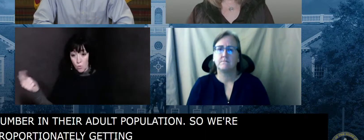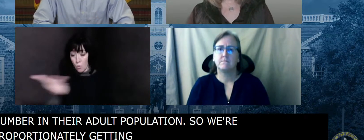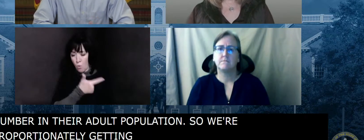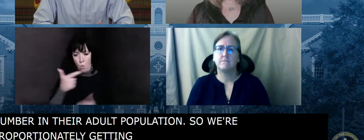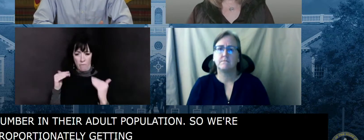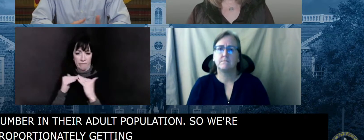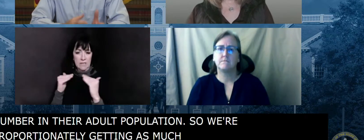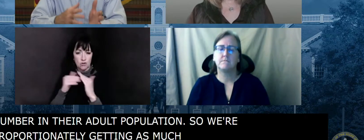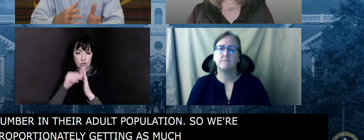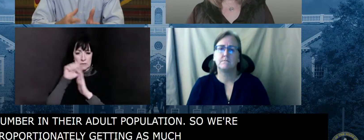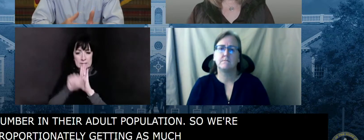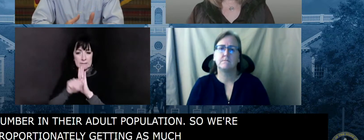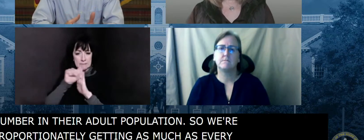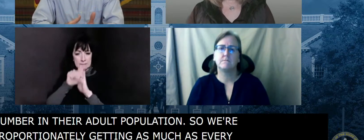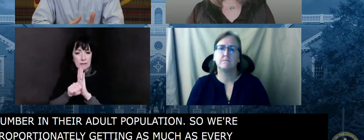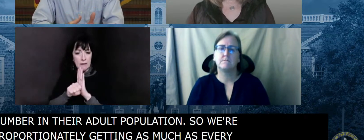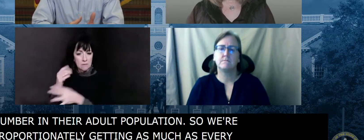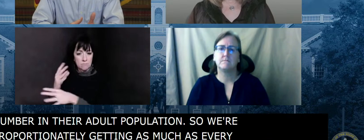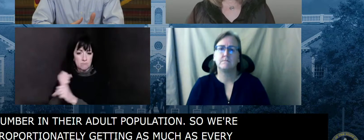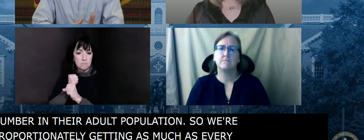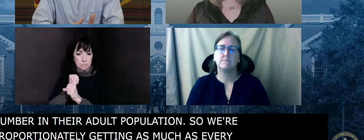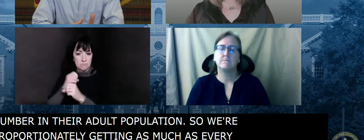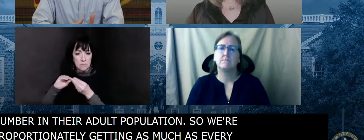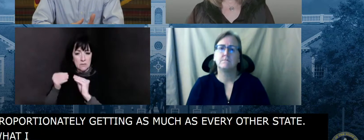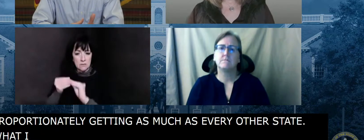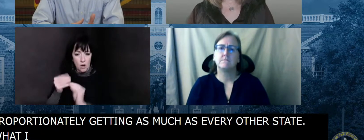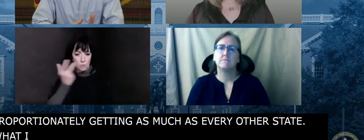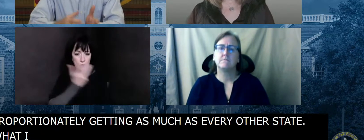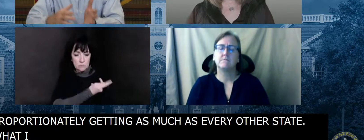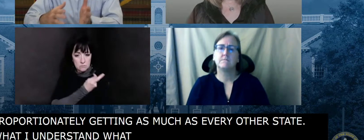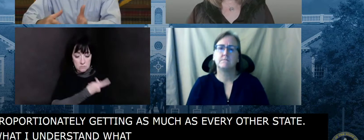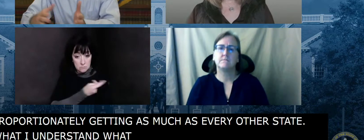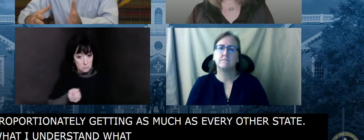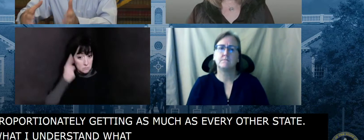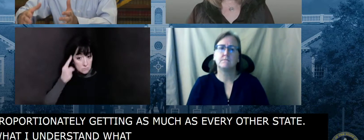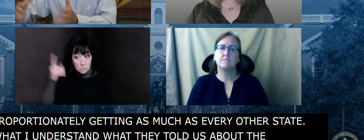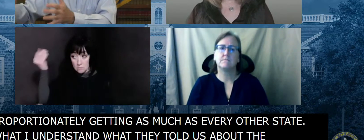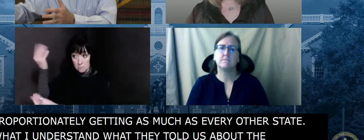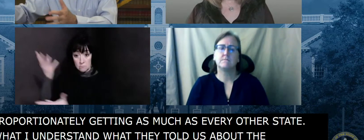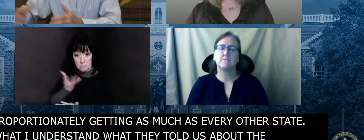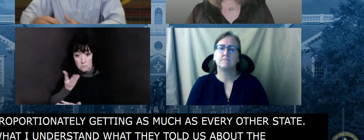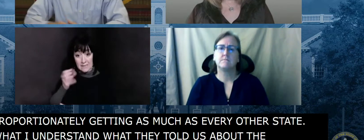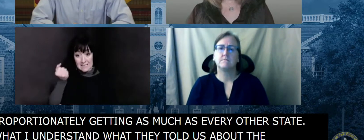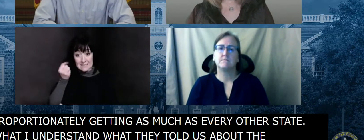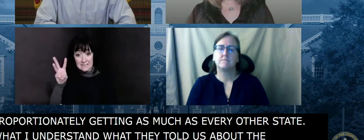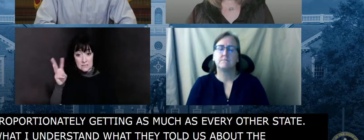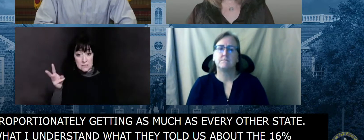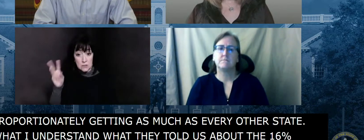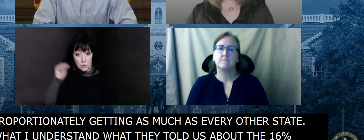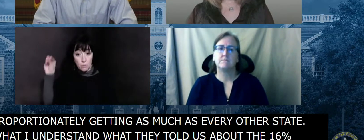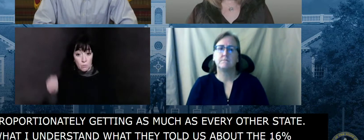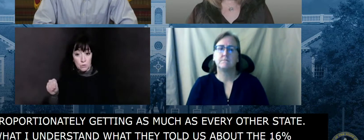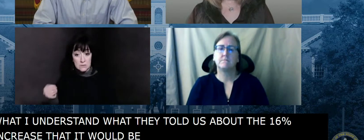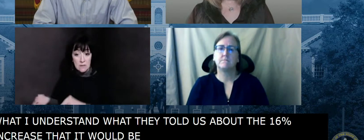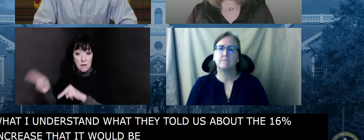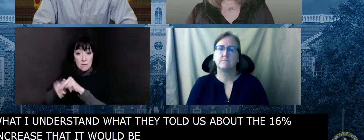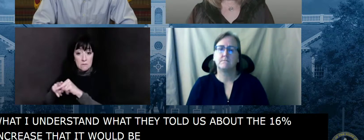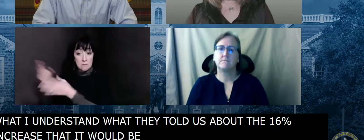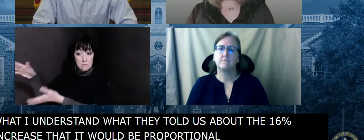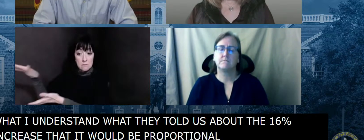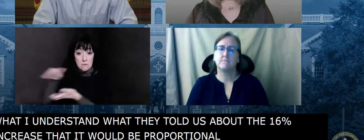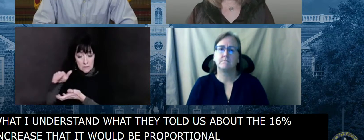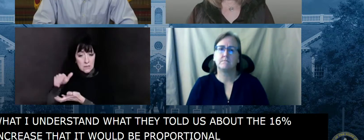understand what they told us about the 16% increase, that it would be proportional. So we would get our allotment. I